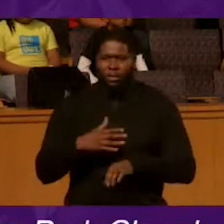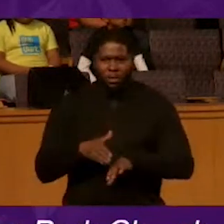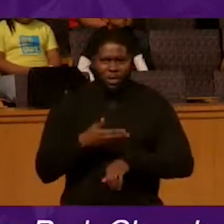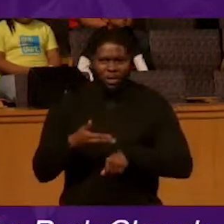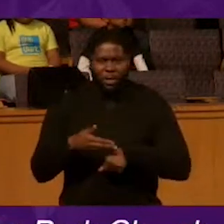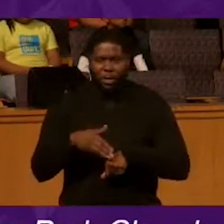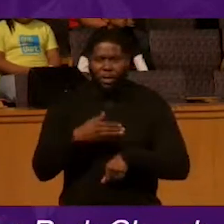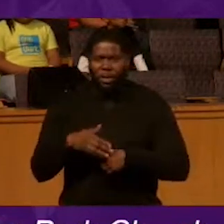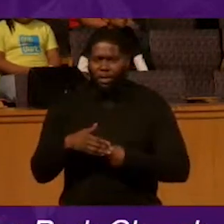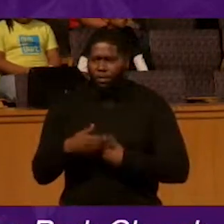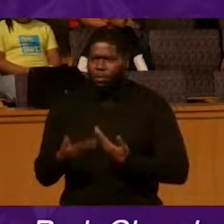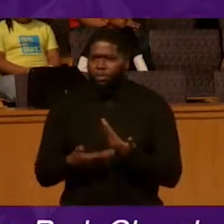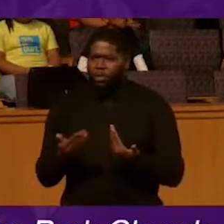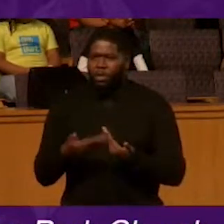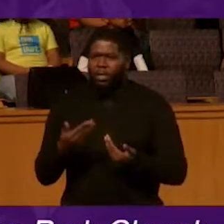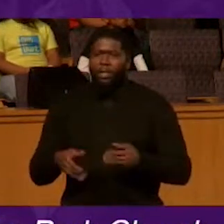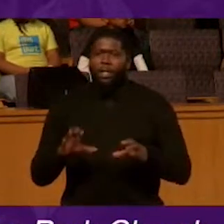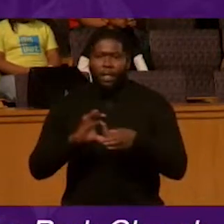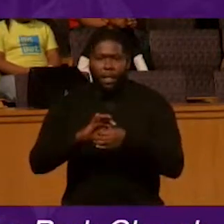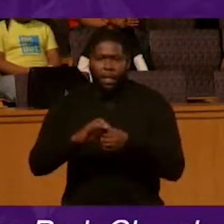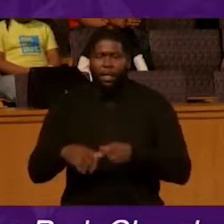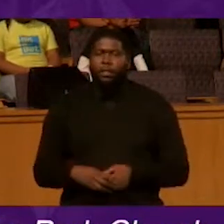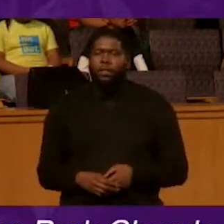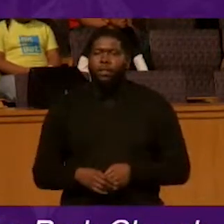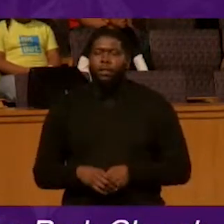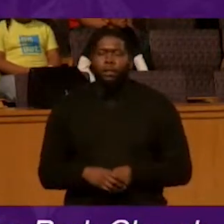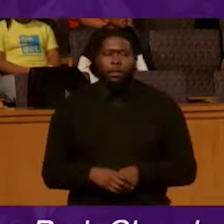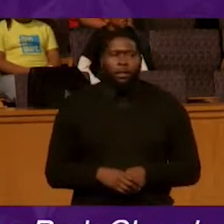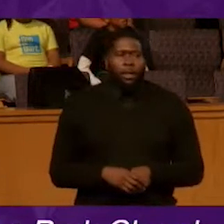the word Easy Connect to